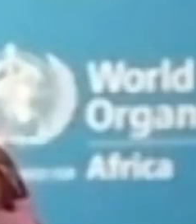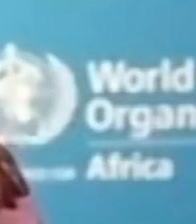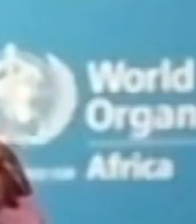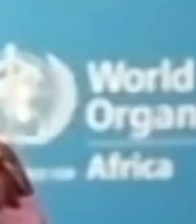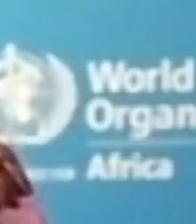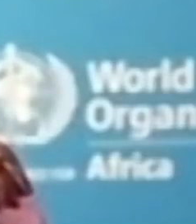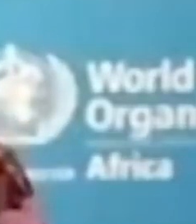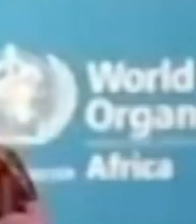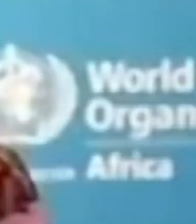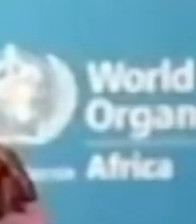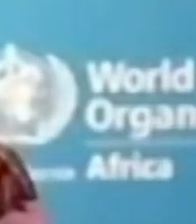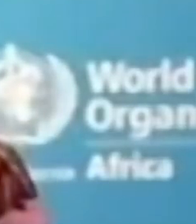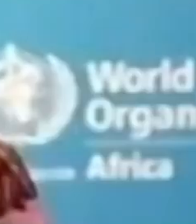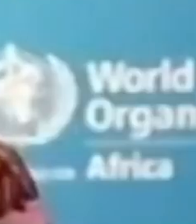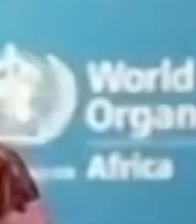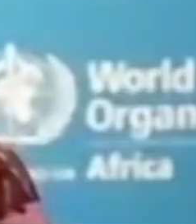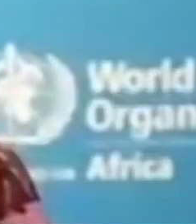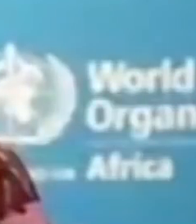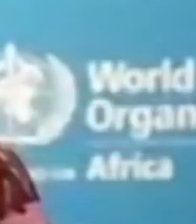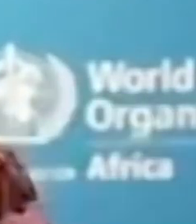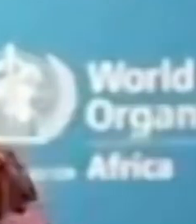account overall the balance between